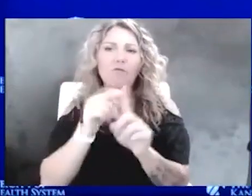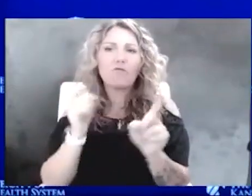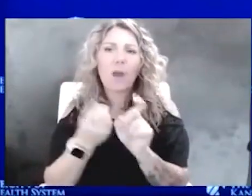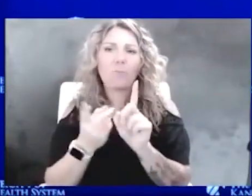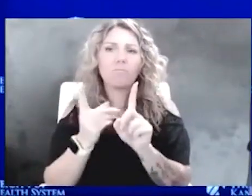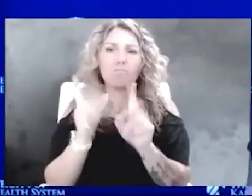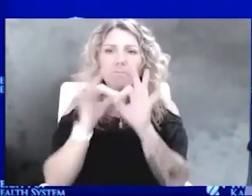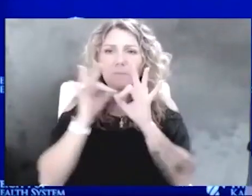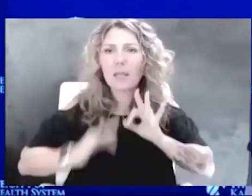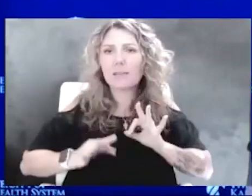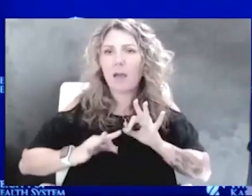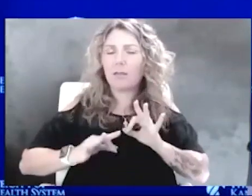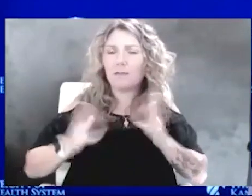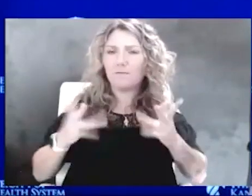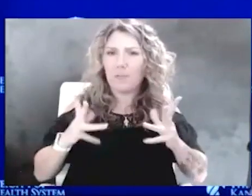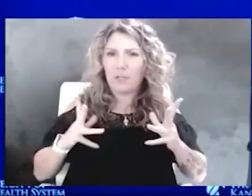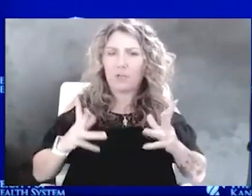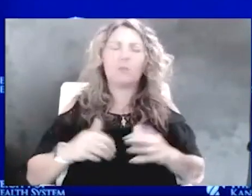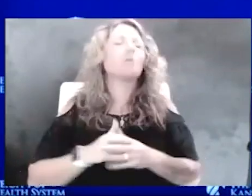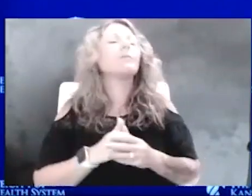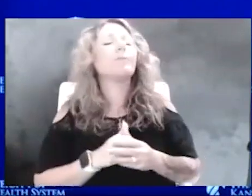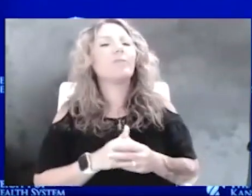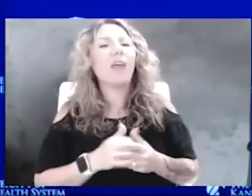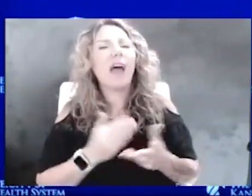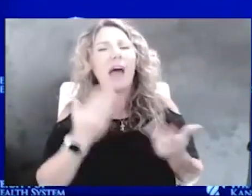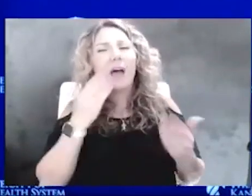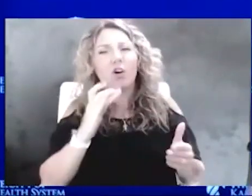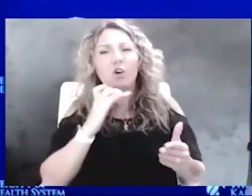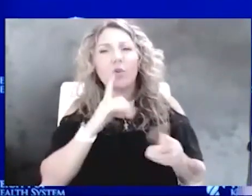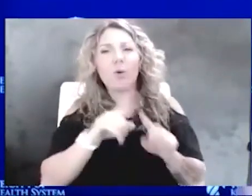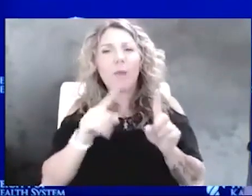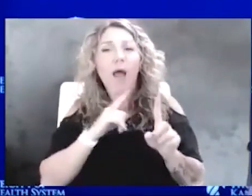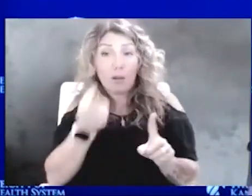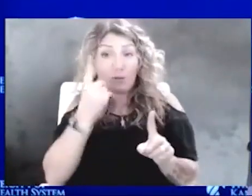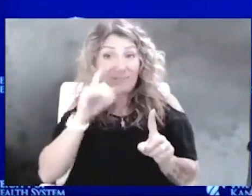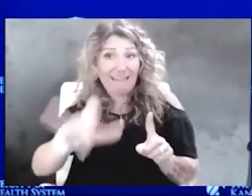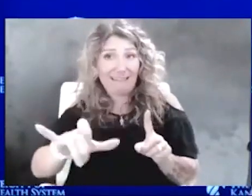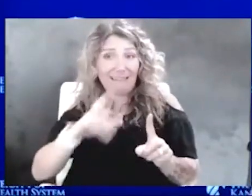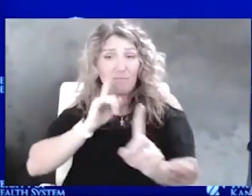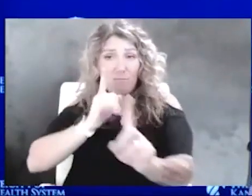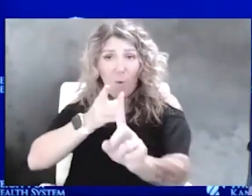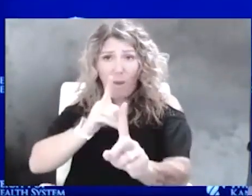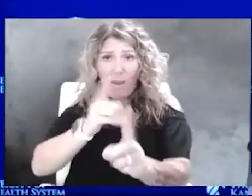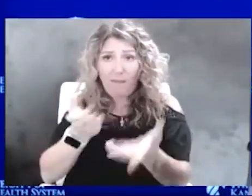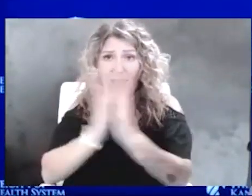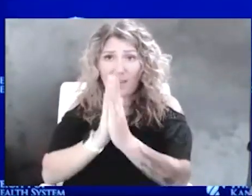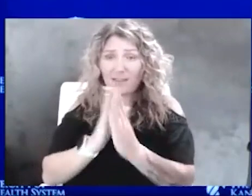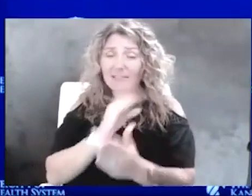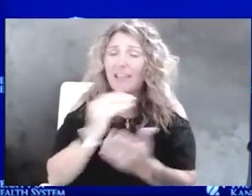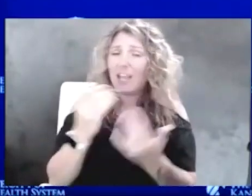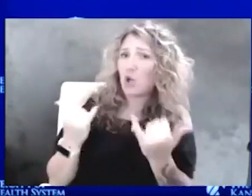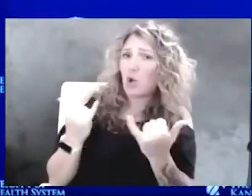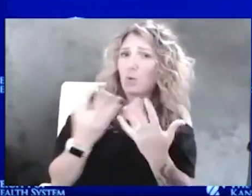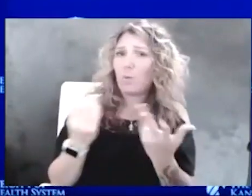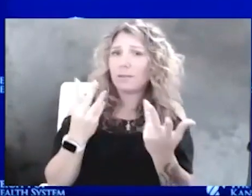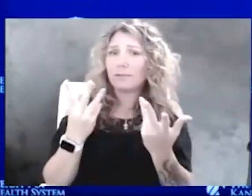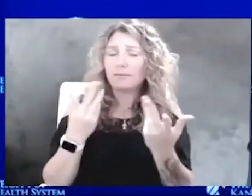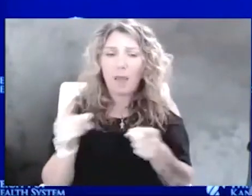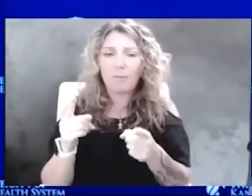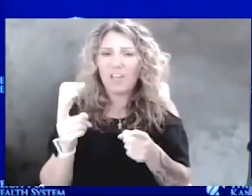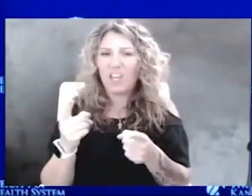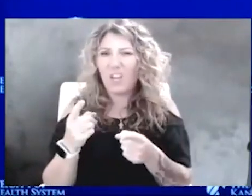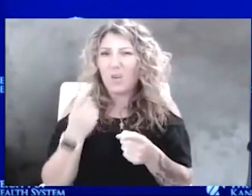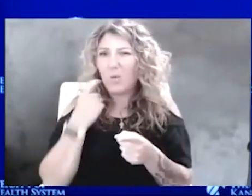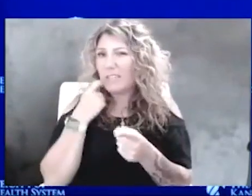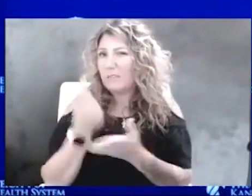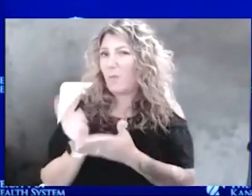I understand kind of the spirit of it, but I think we have to understand, number one, currently, and what has been going on for the past few weeks, Delta variant